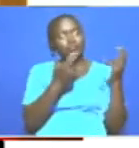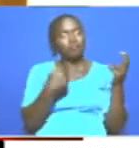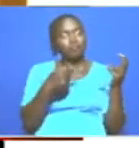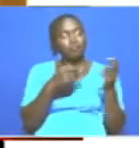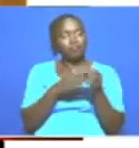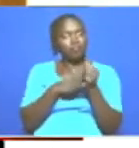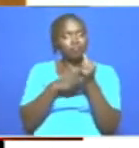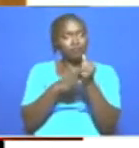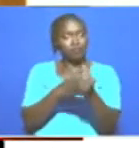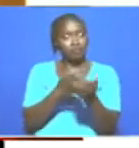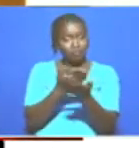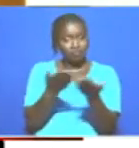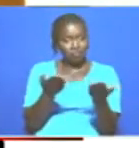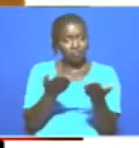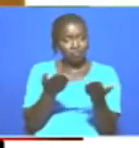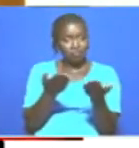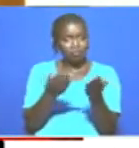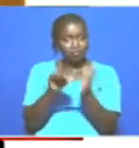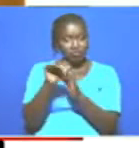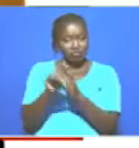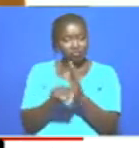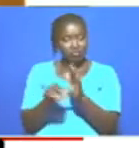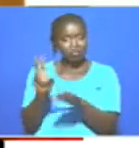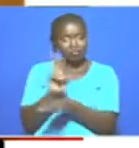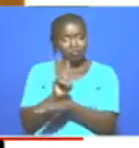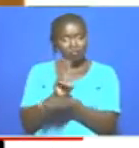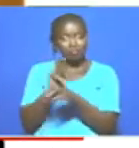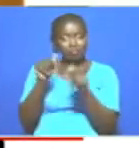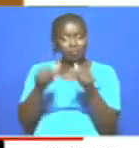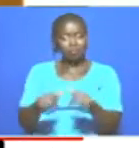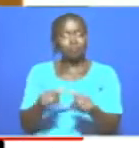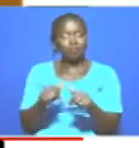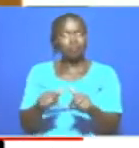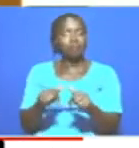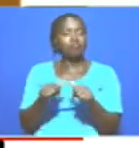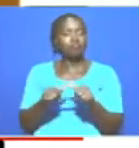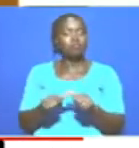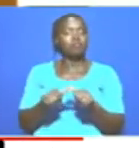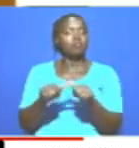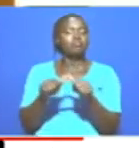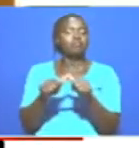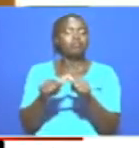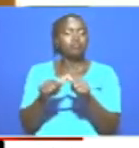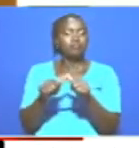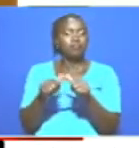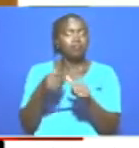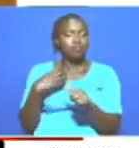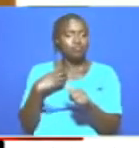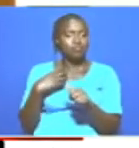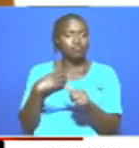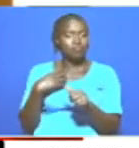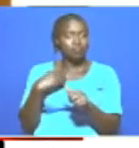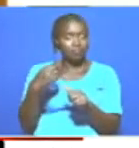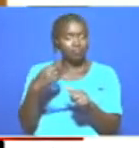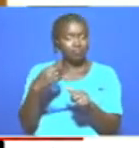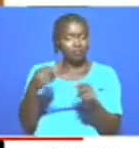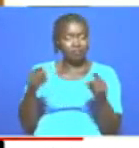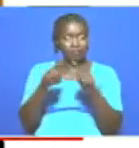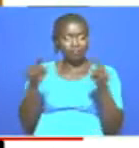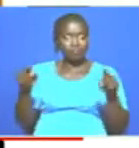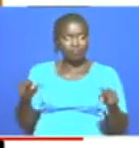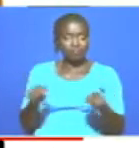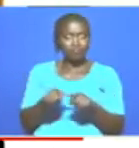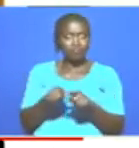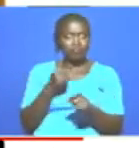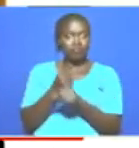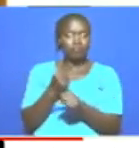are the subject of validation today will go a long way in enriching the framework for